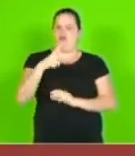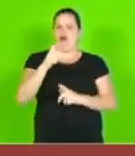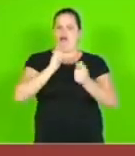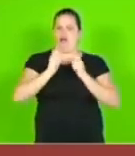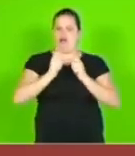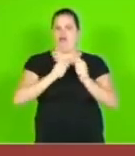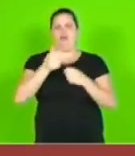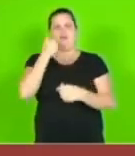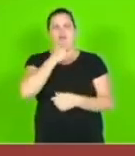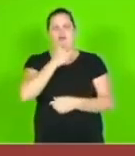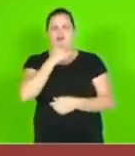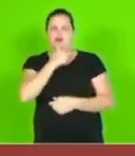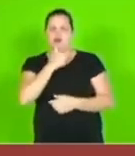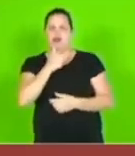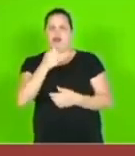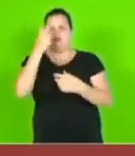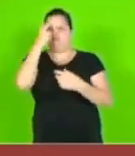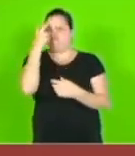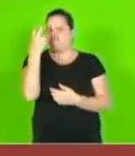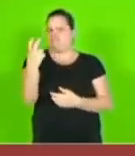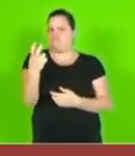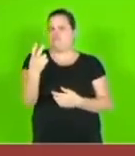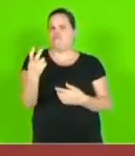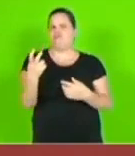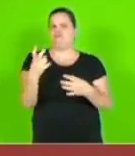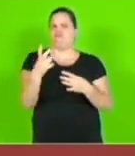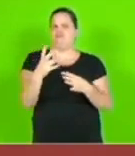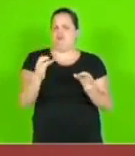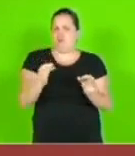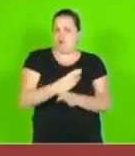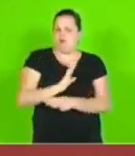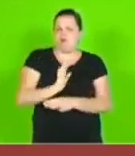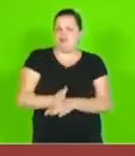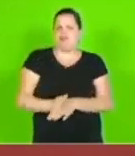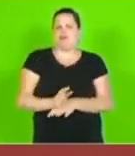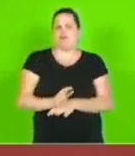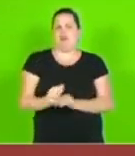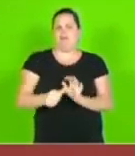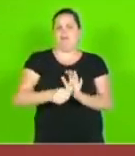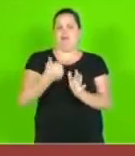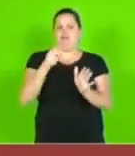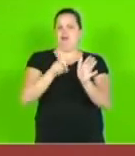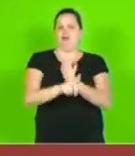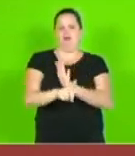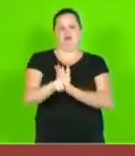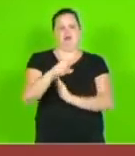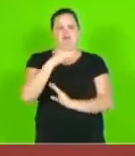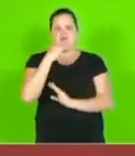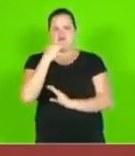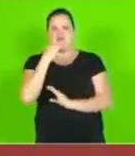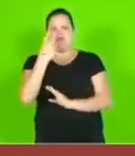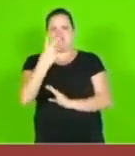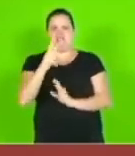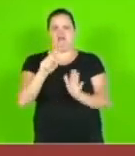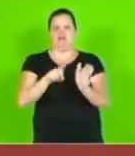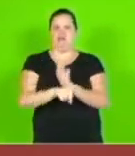So he went to go get interviewed, and the lady was very intelligent,